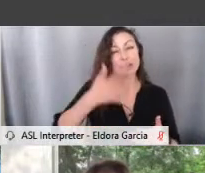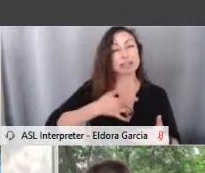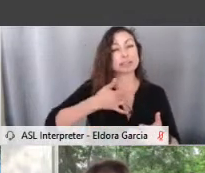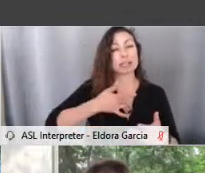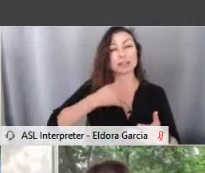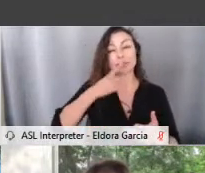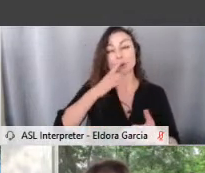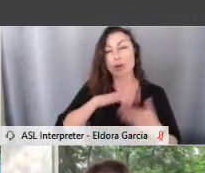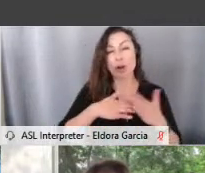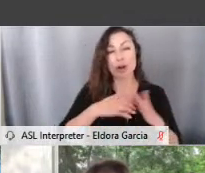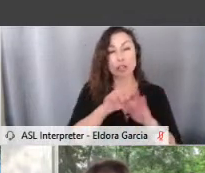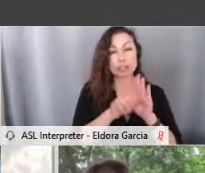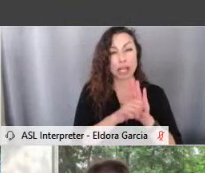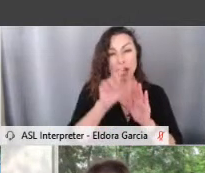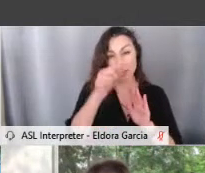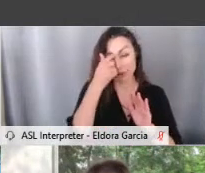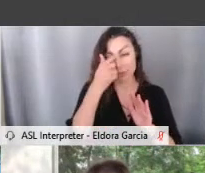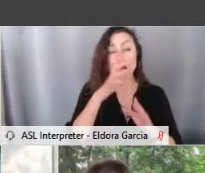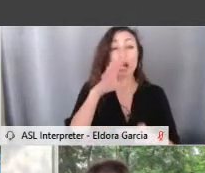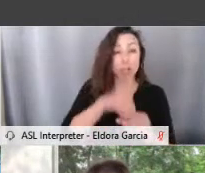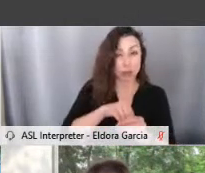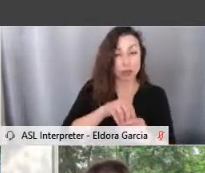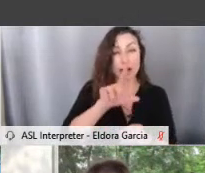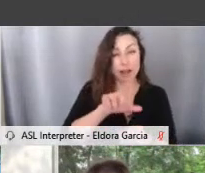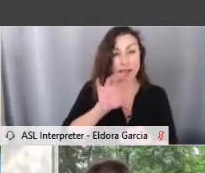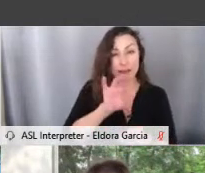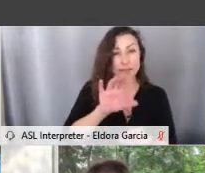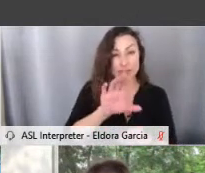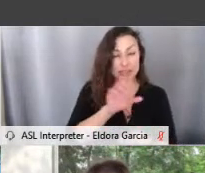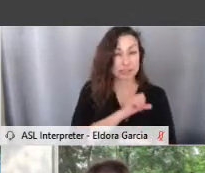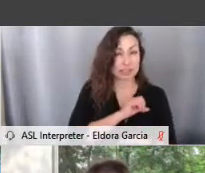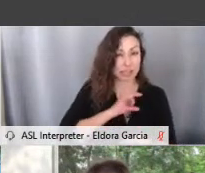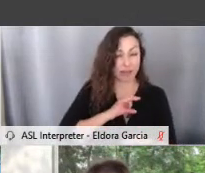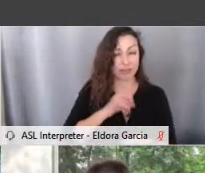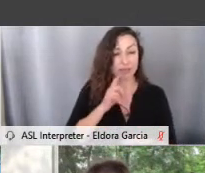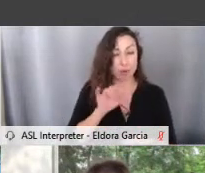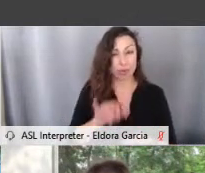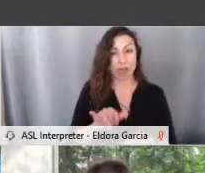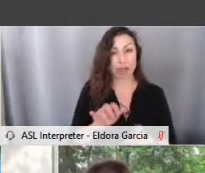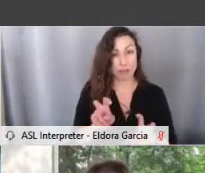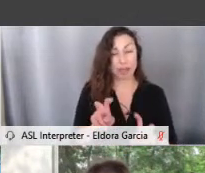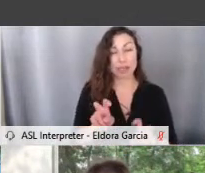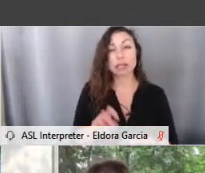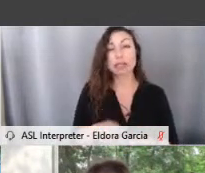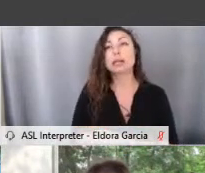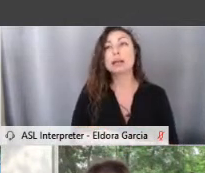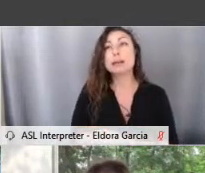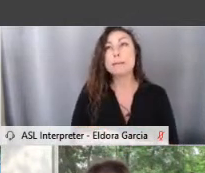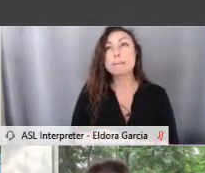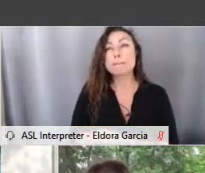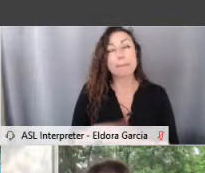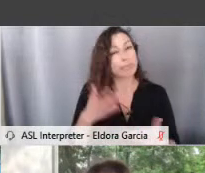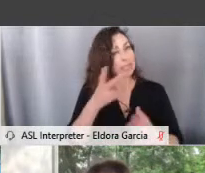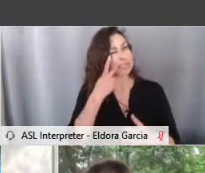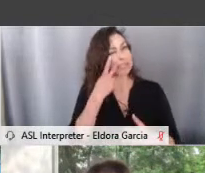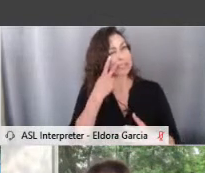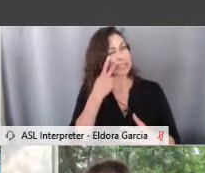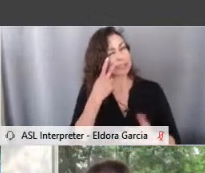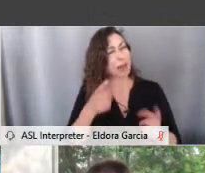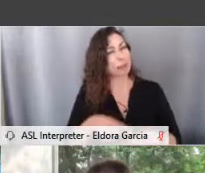state government, including LFC staff on this one, is let's see what